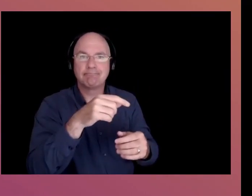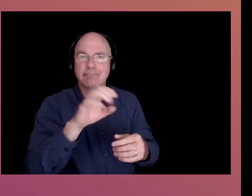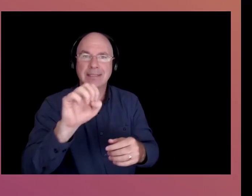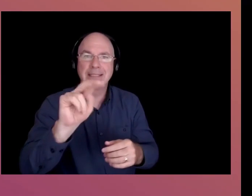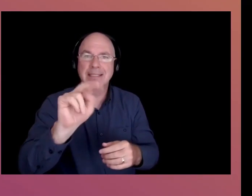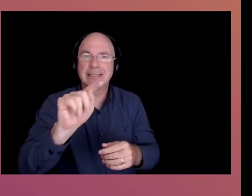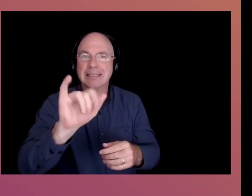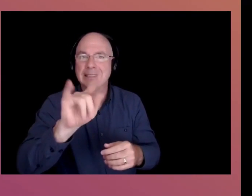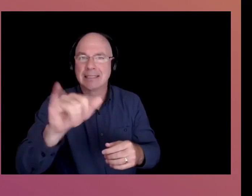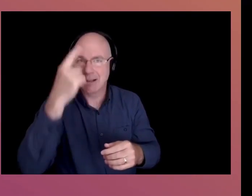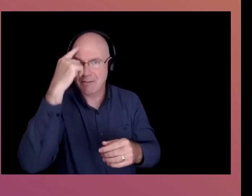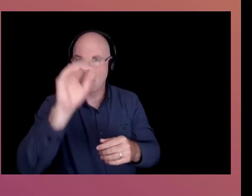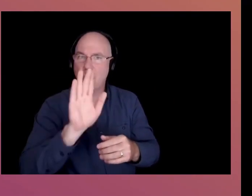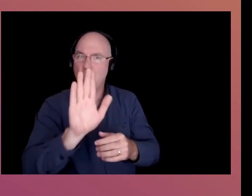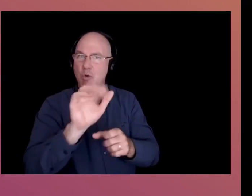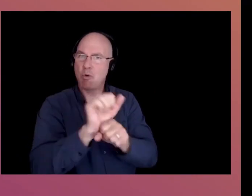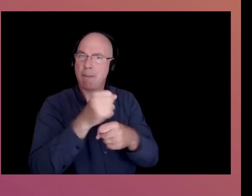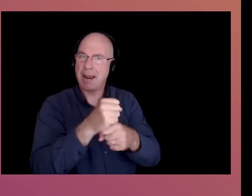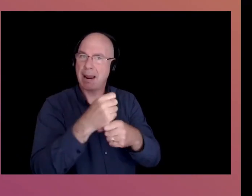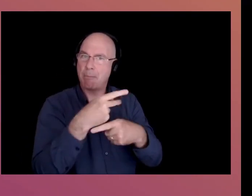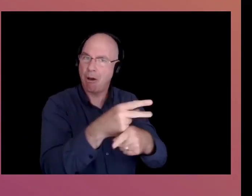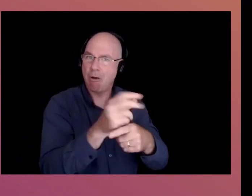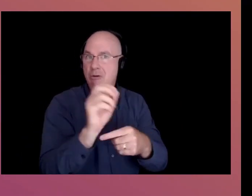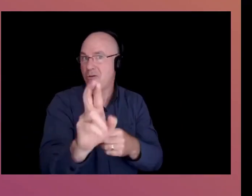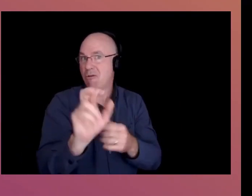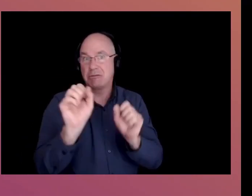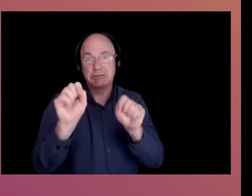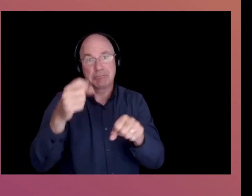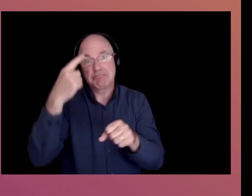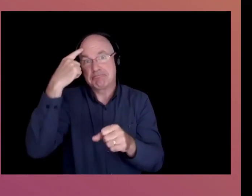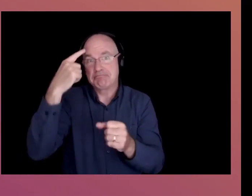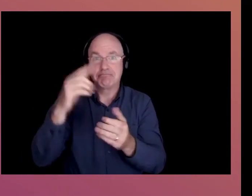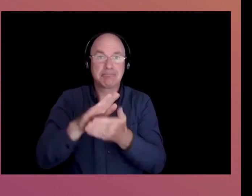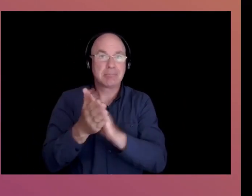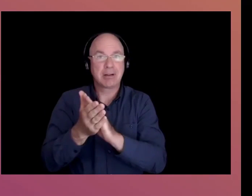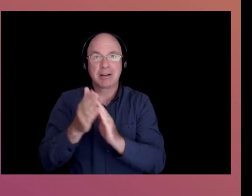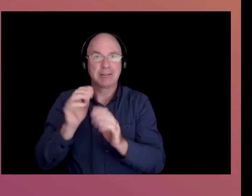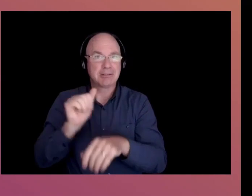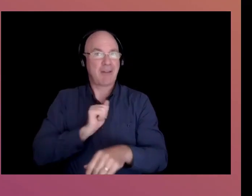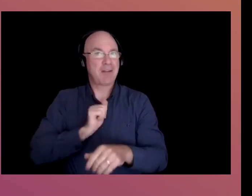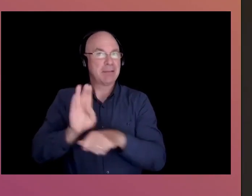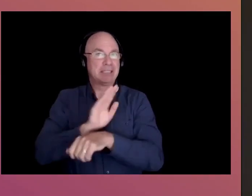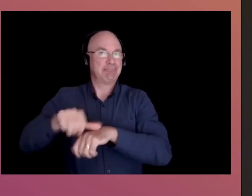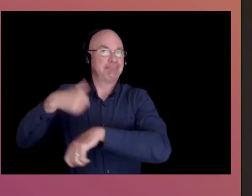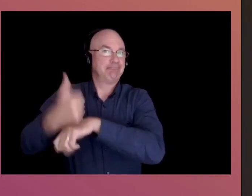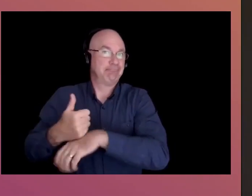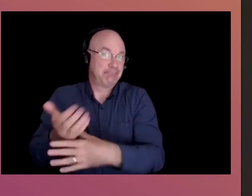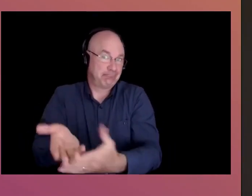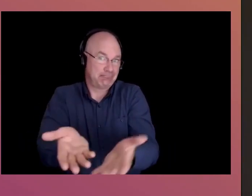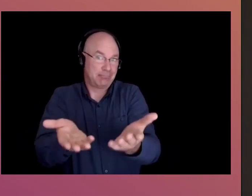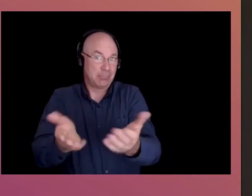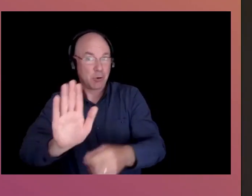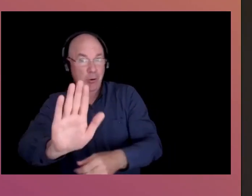for productizing your work, or you can consider becoming an entrepreneur. In this way, your work may